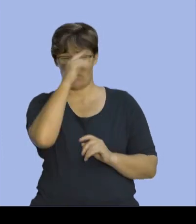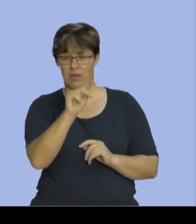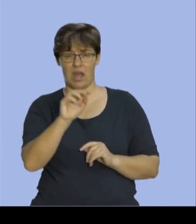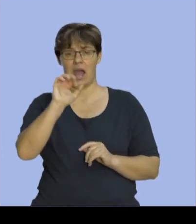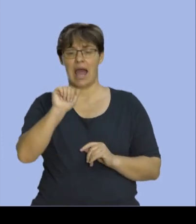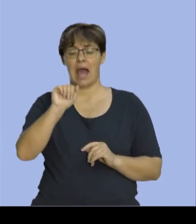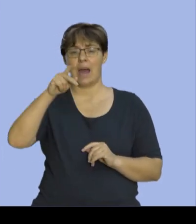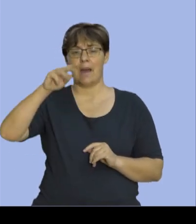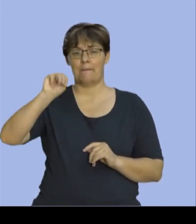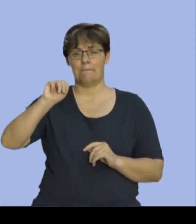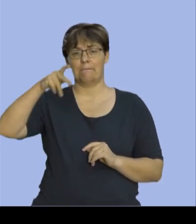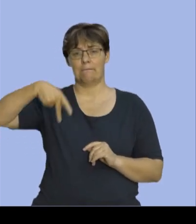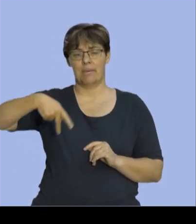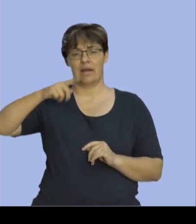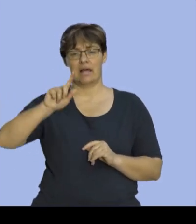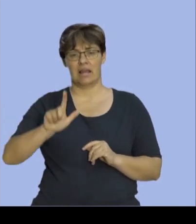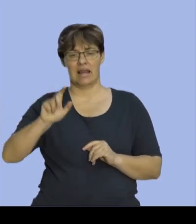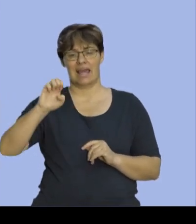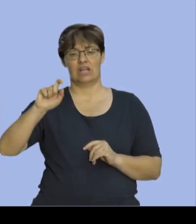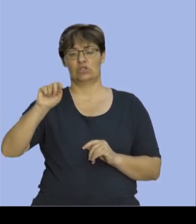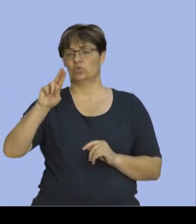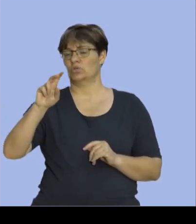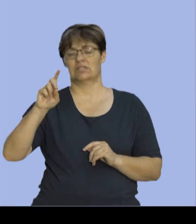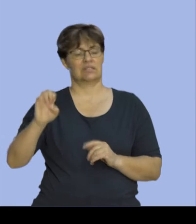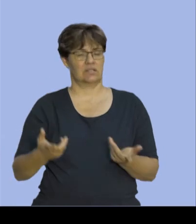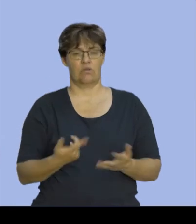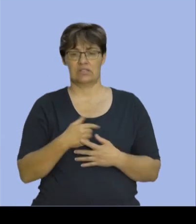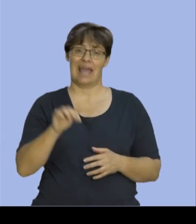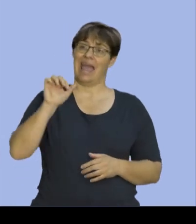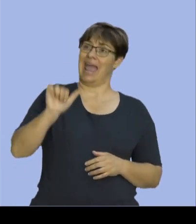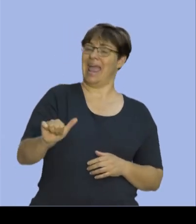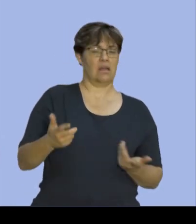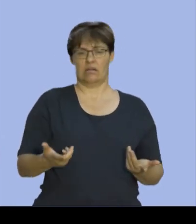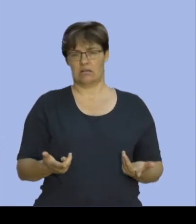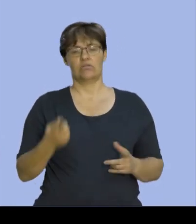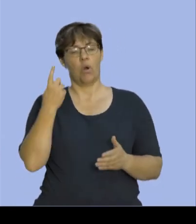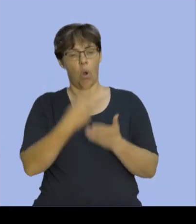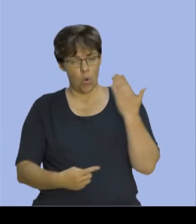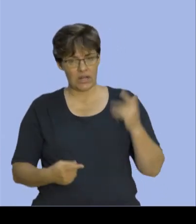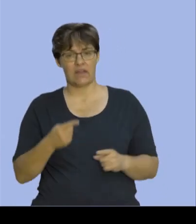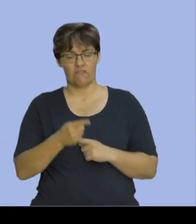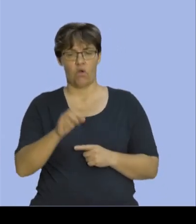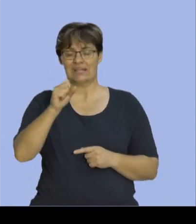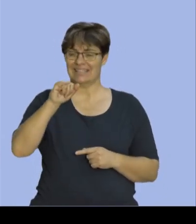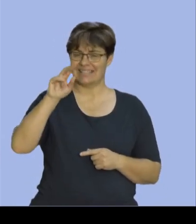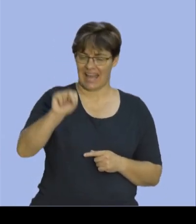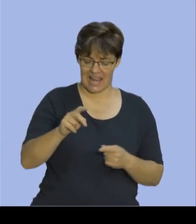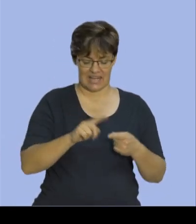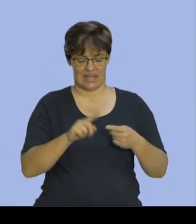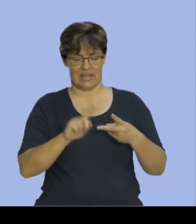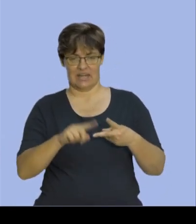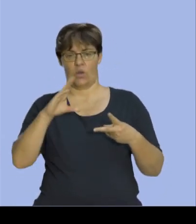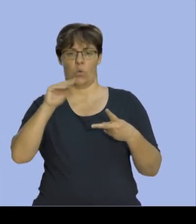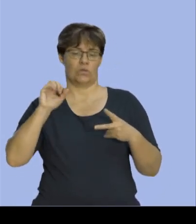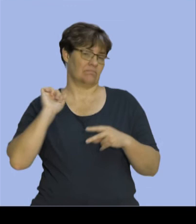is no amplitude. I'm not going to be saying A is the amplitude. It's only the amplitude for the